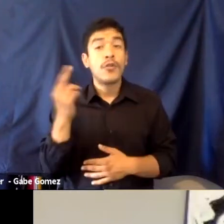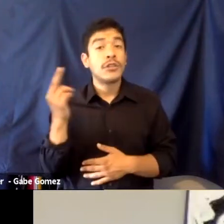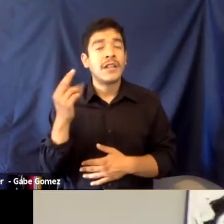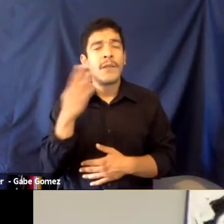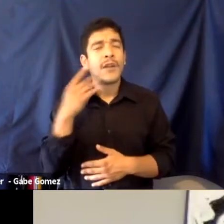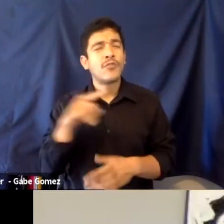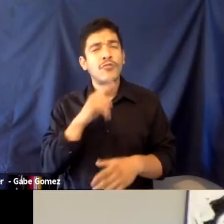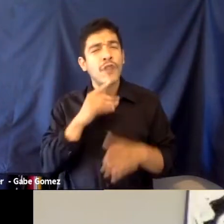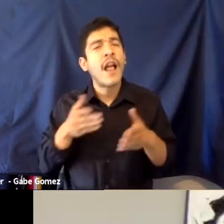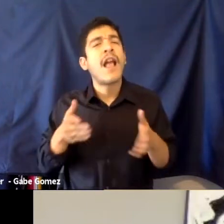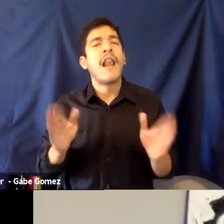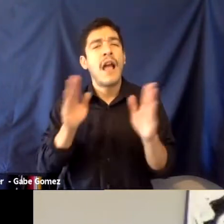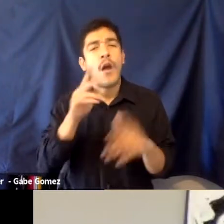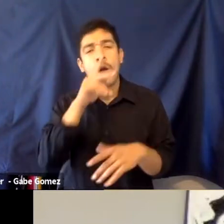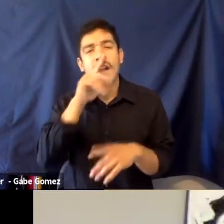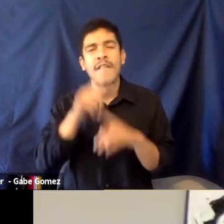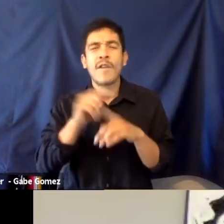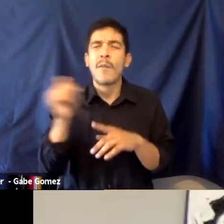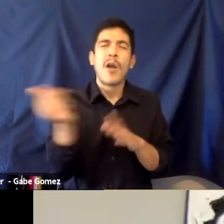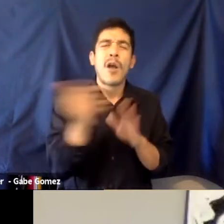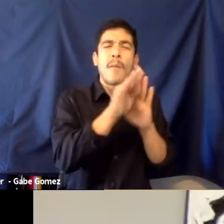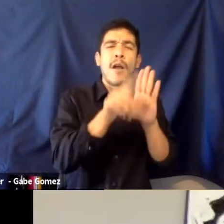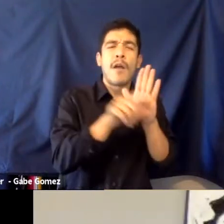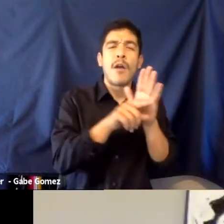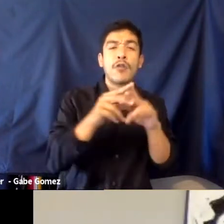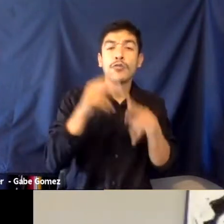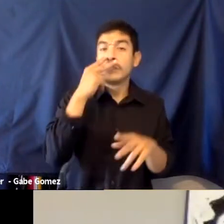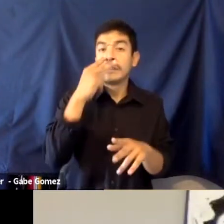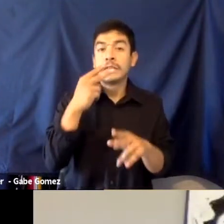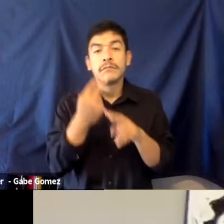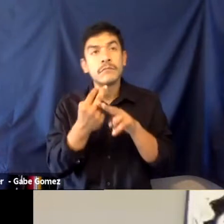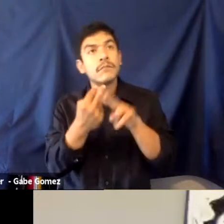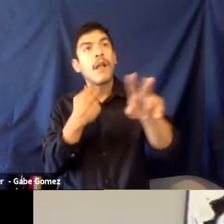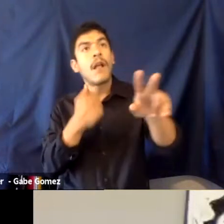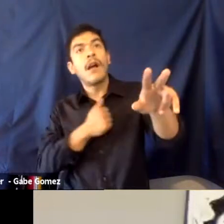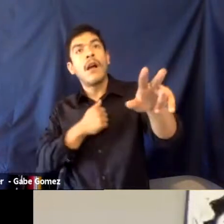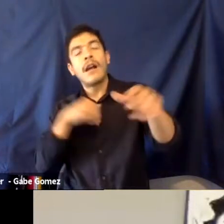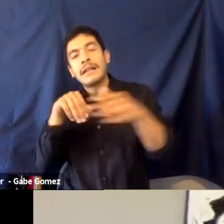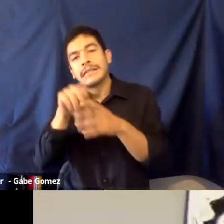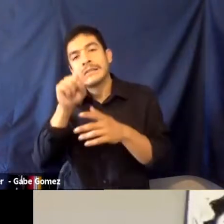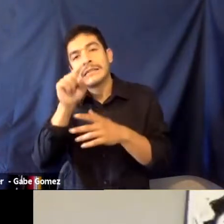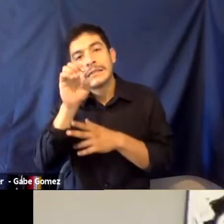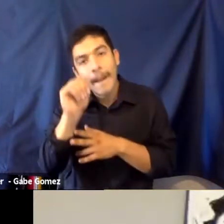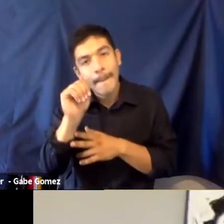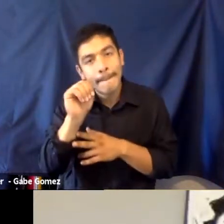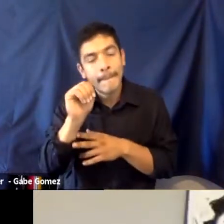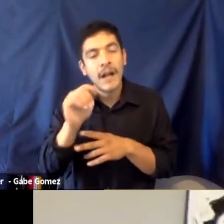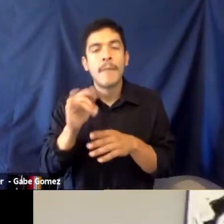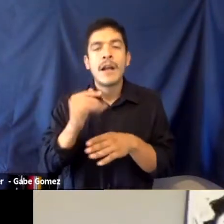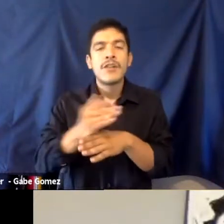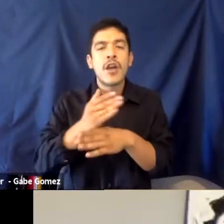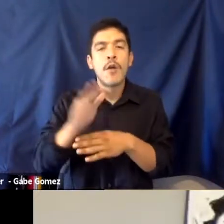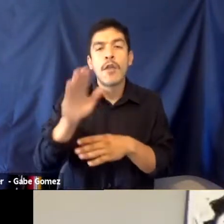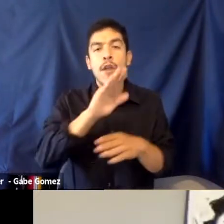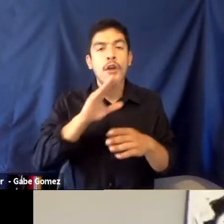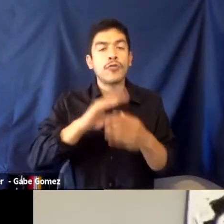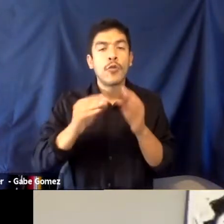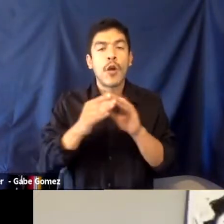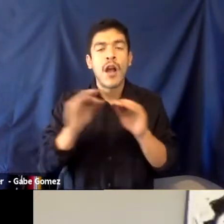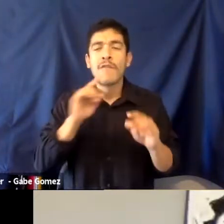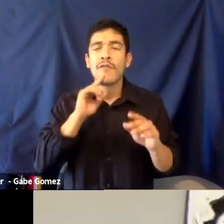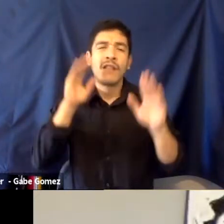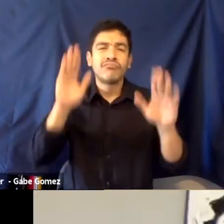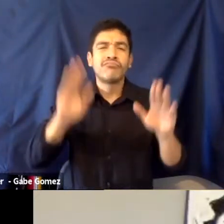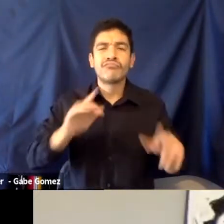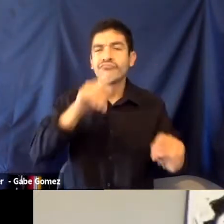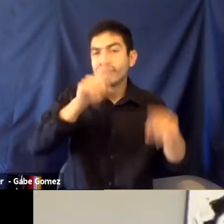kids from all different backgrounds to see themselves in STEM by sharing the amazing stories of an incredibly diverse group of